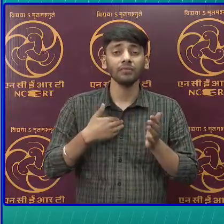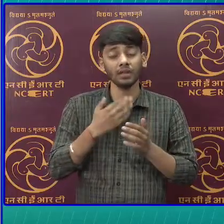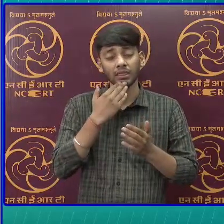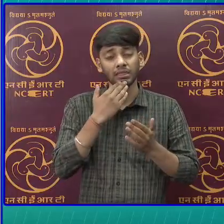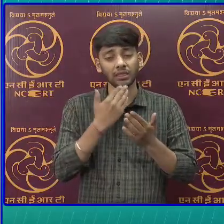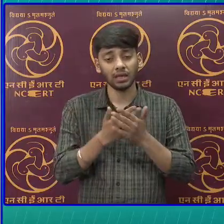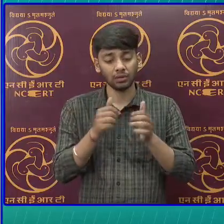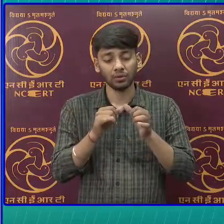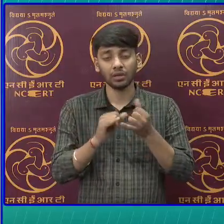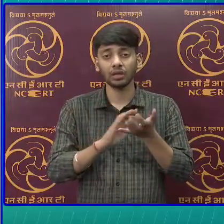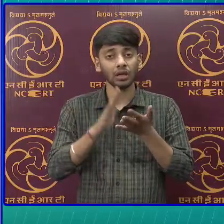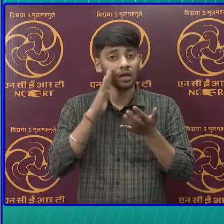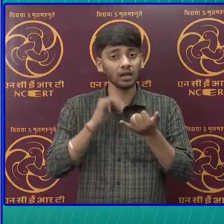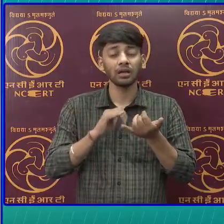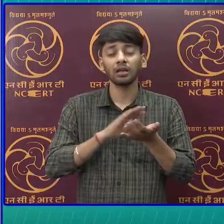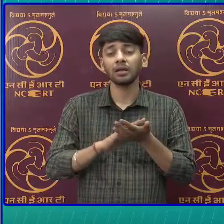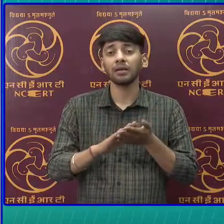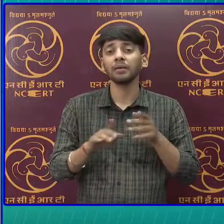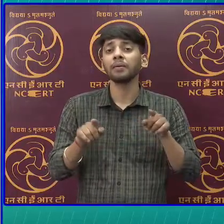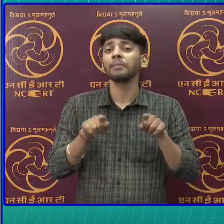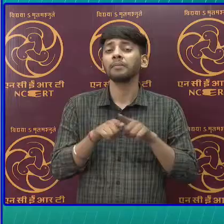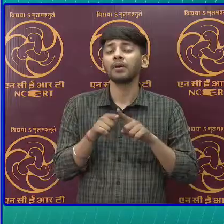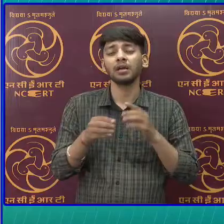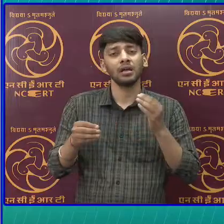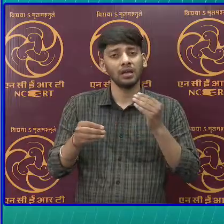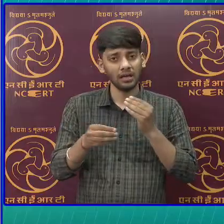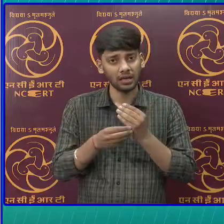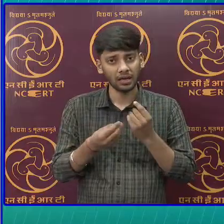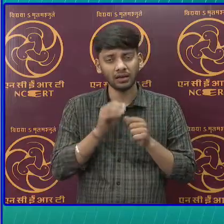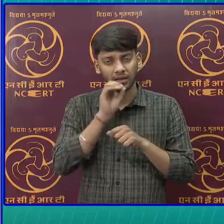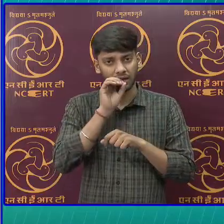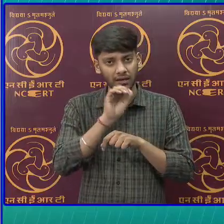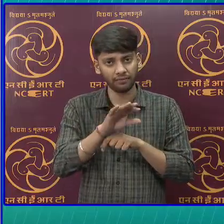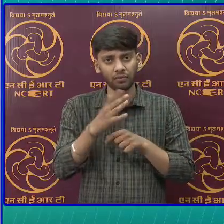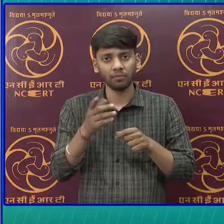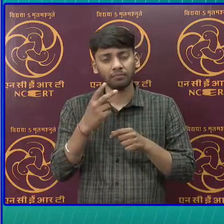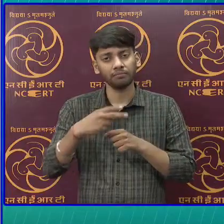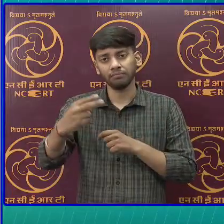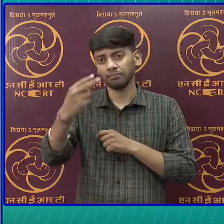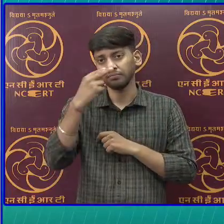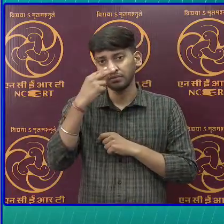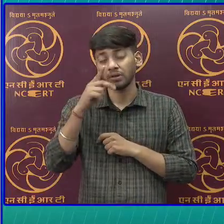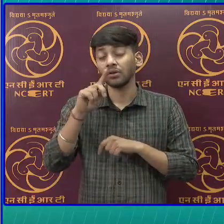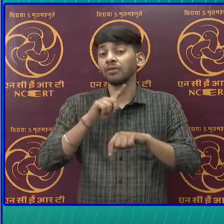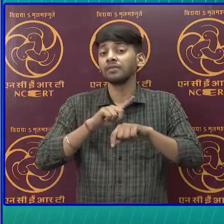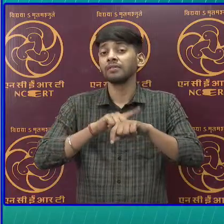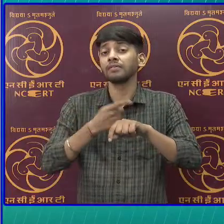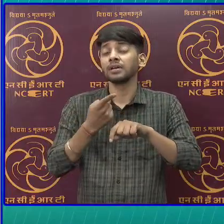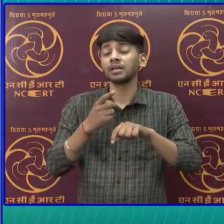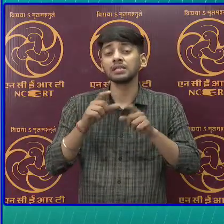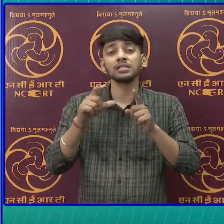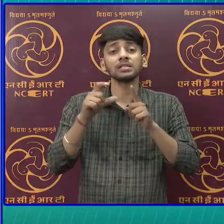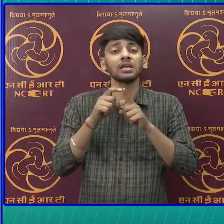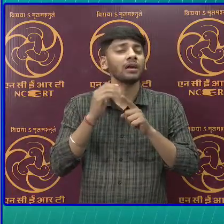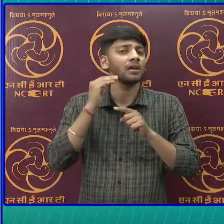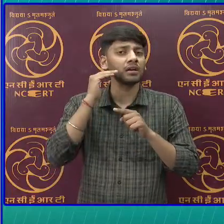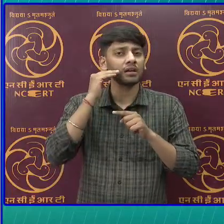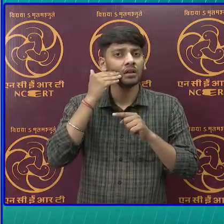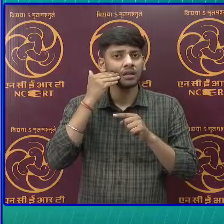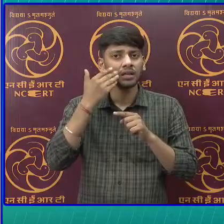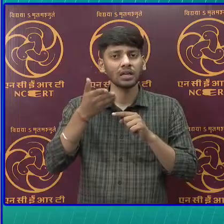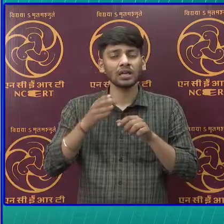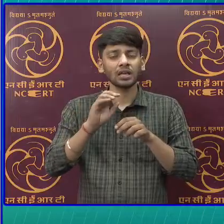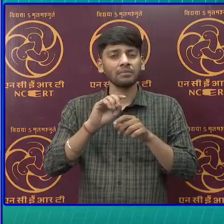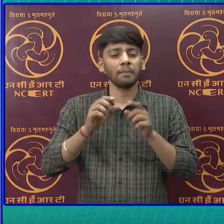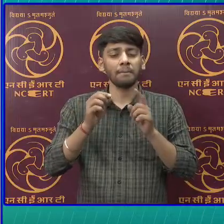Thank you so much. And here to information for all our viewers. First is the date for Balpan Ki Kavita has